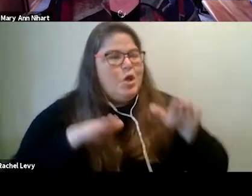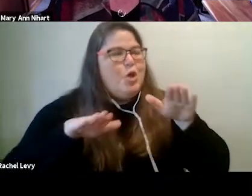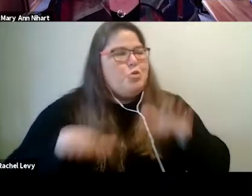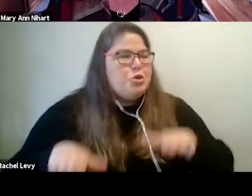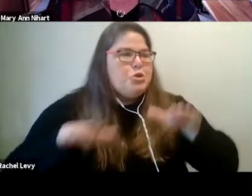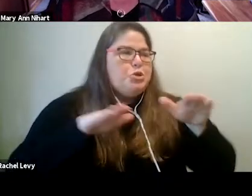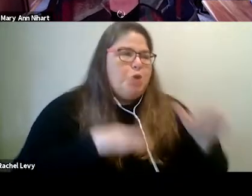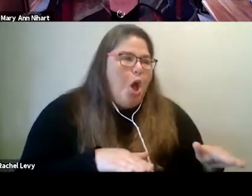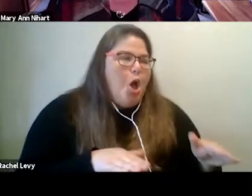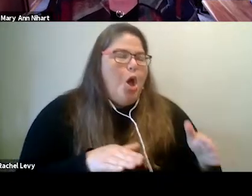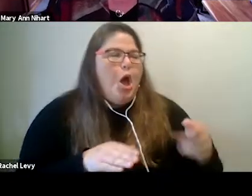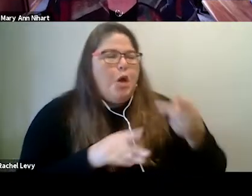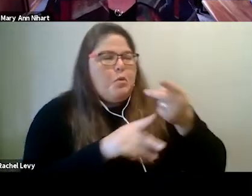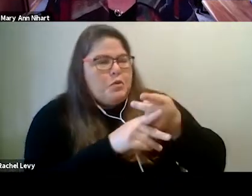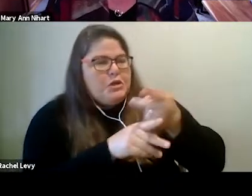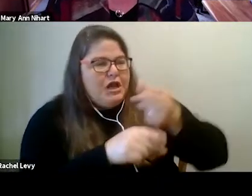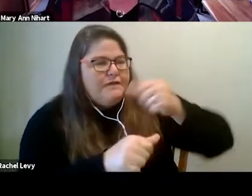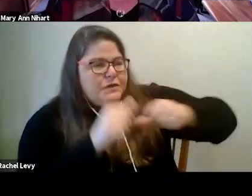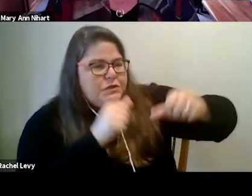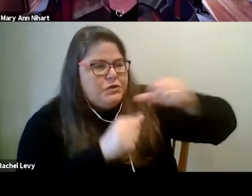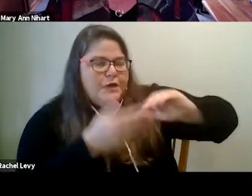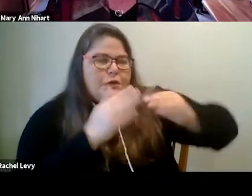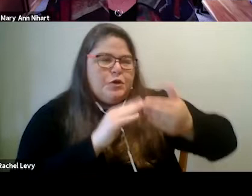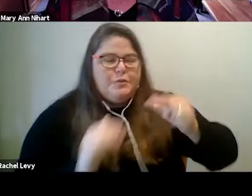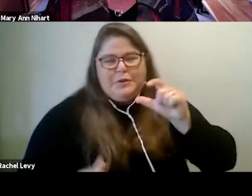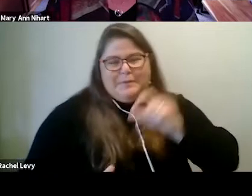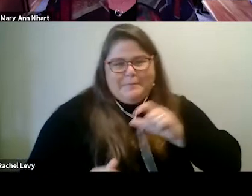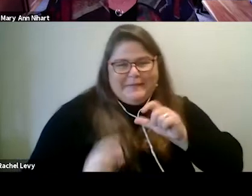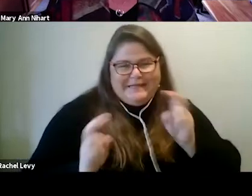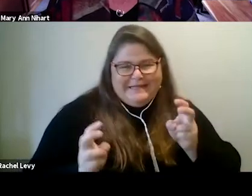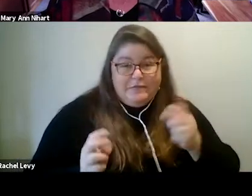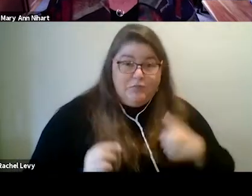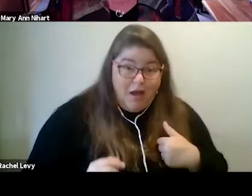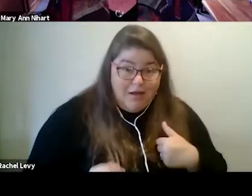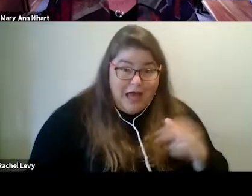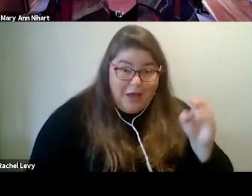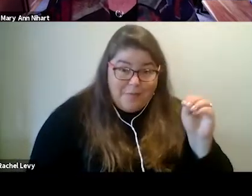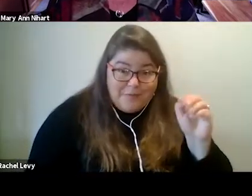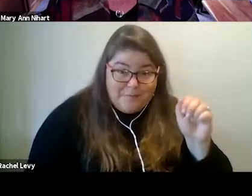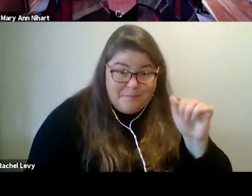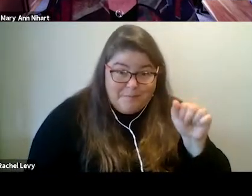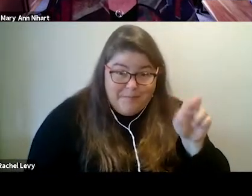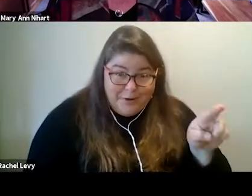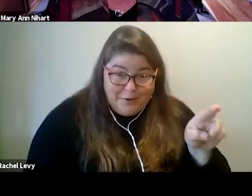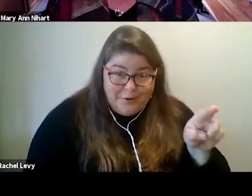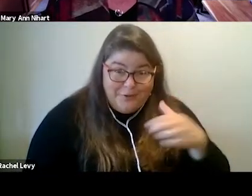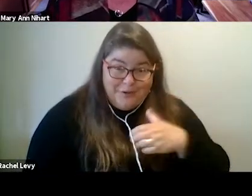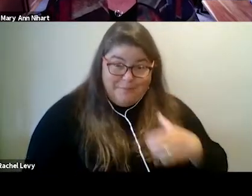community policing oriented. And I happened to be mayor during the time of this